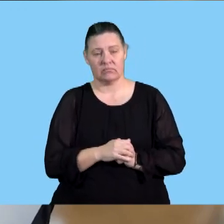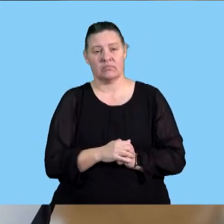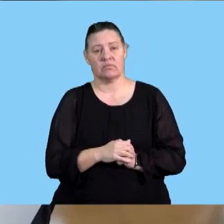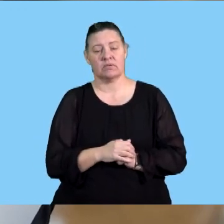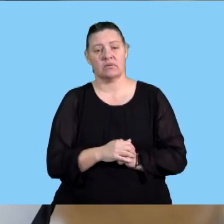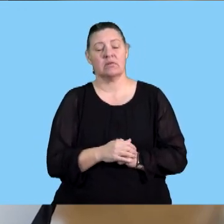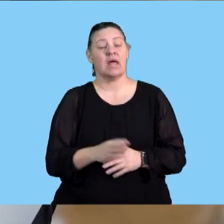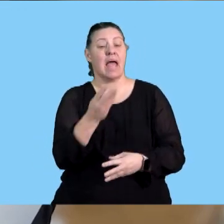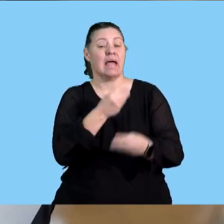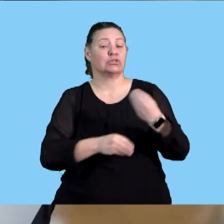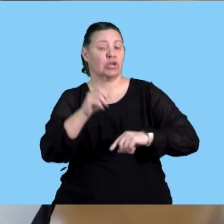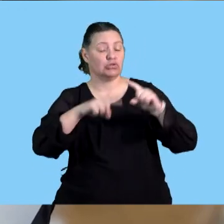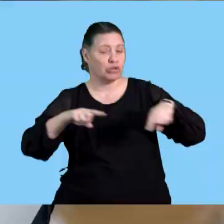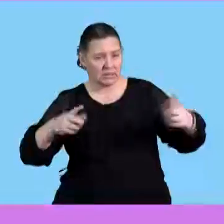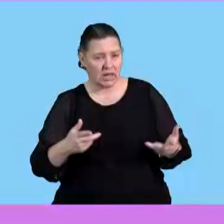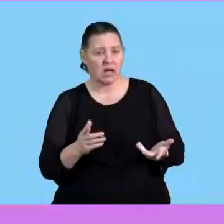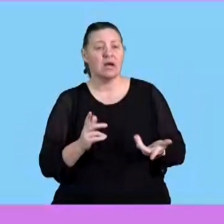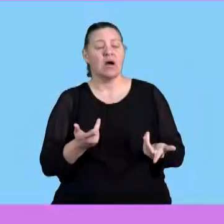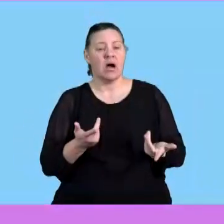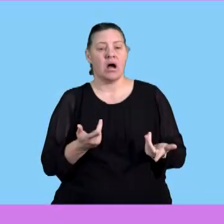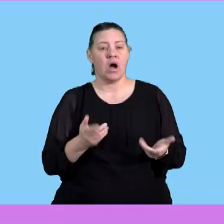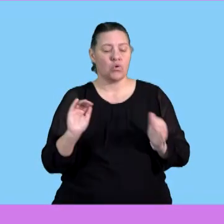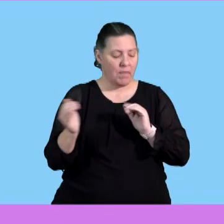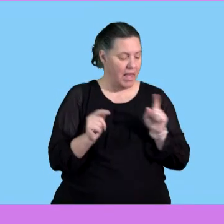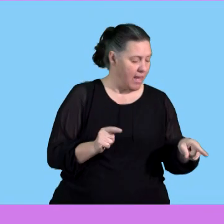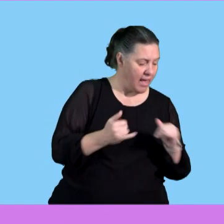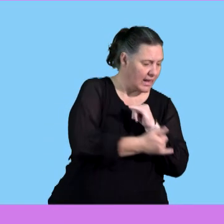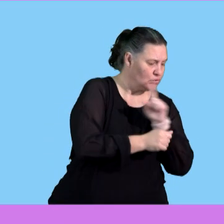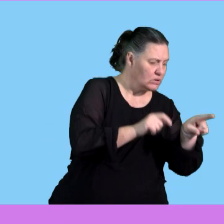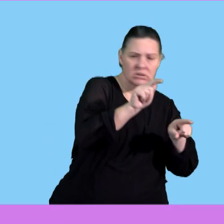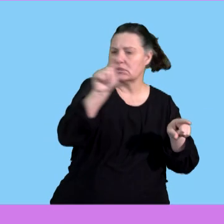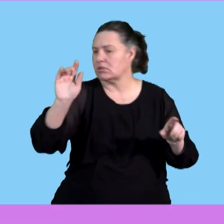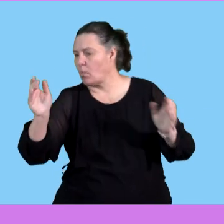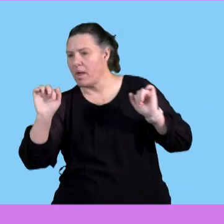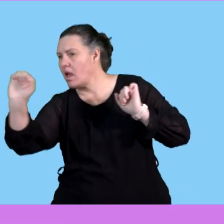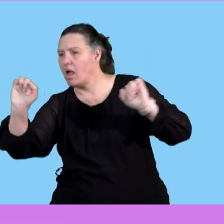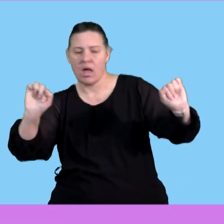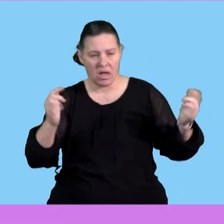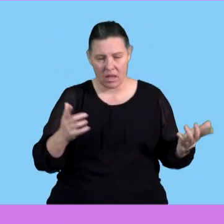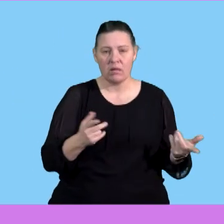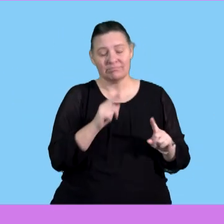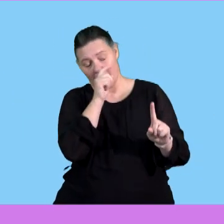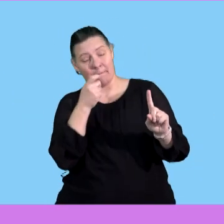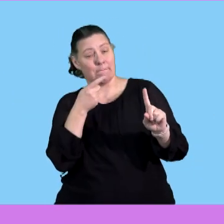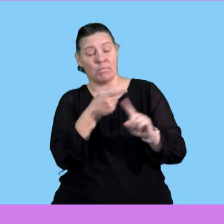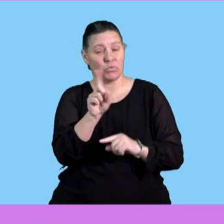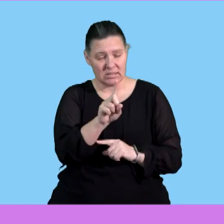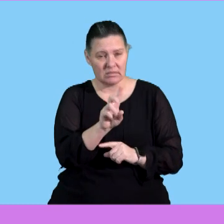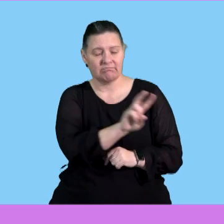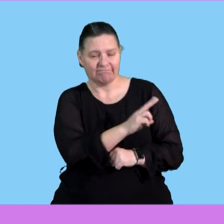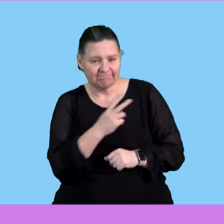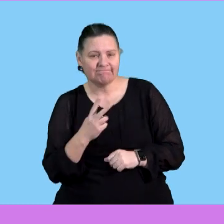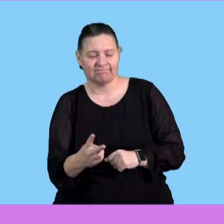dividing. Now, the exchange rate is comparing currencies of different countries with a purpose